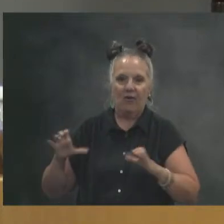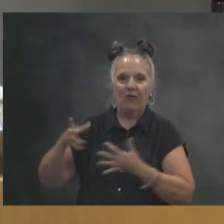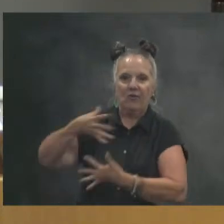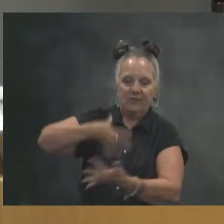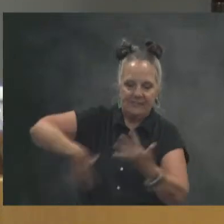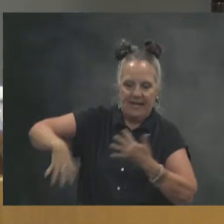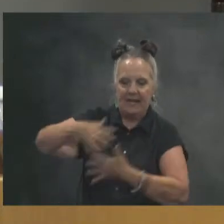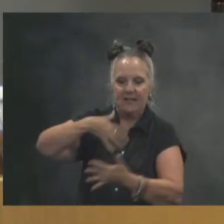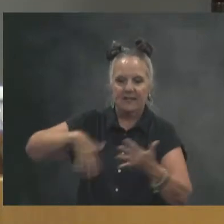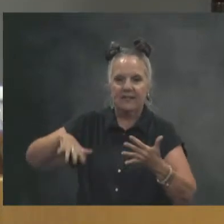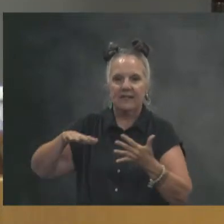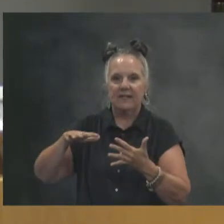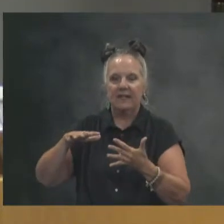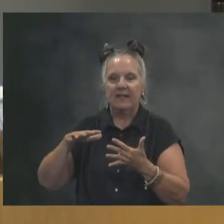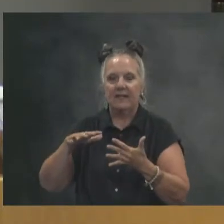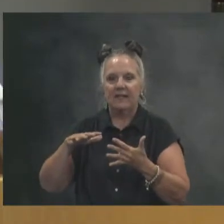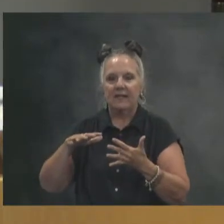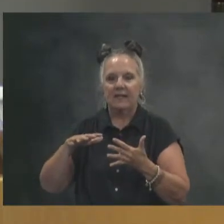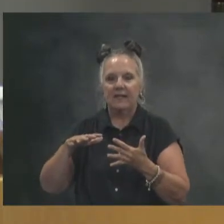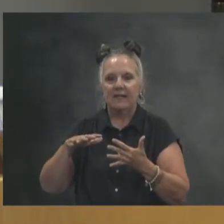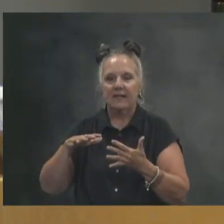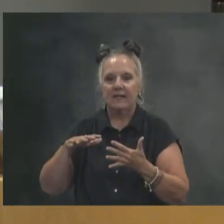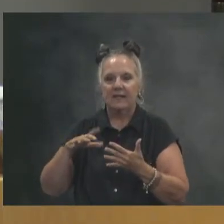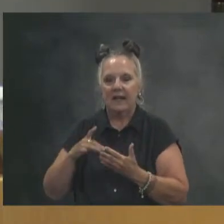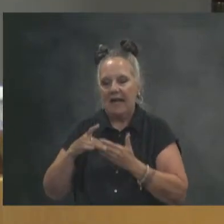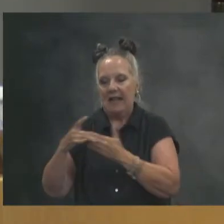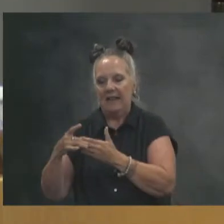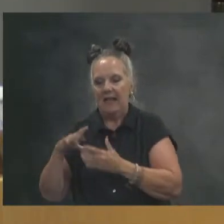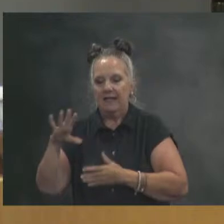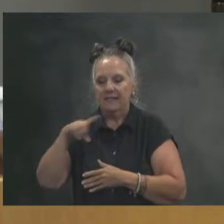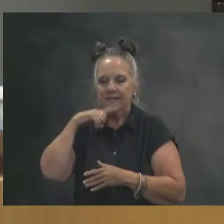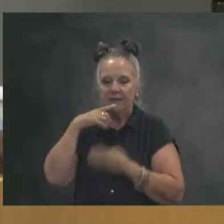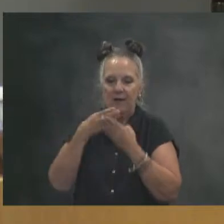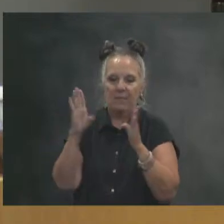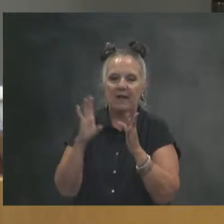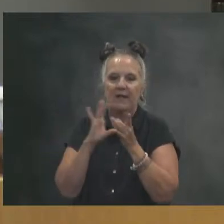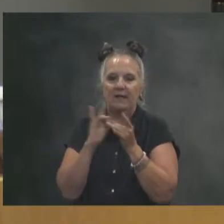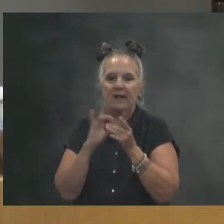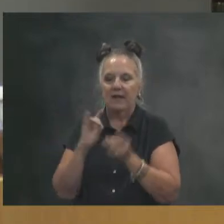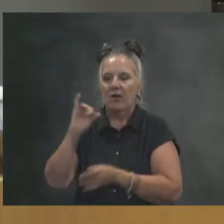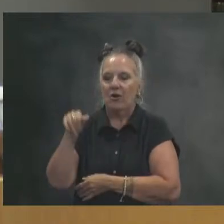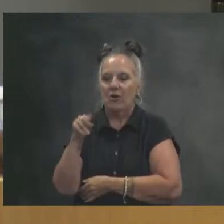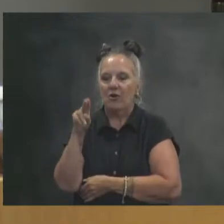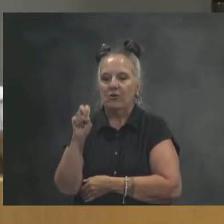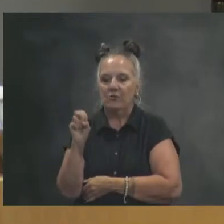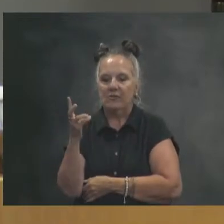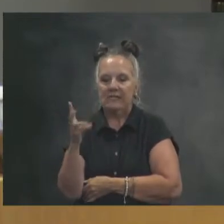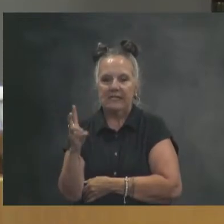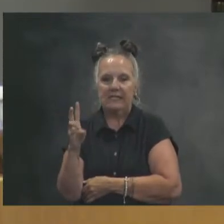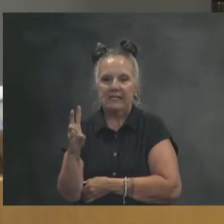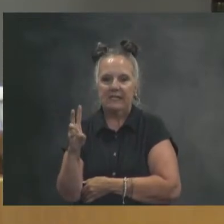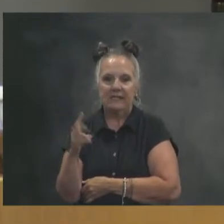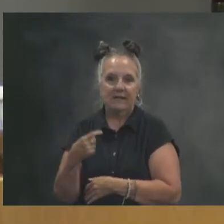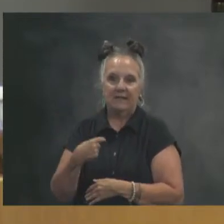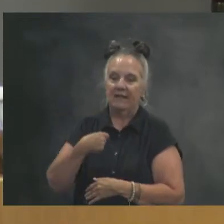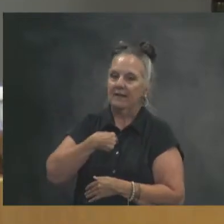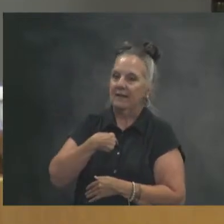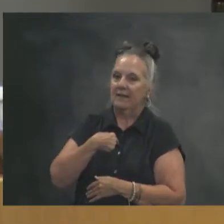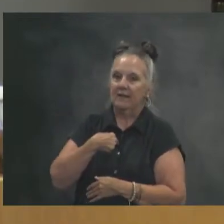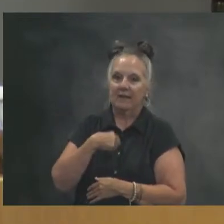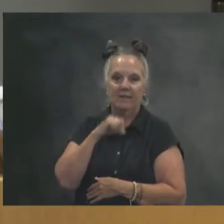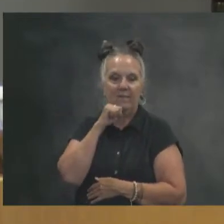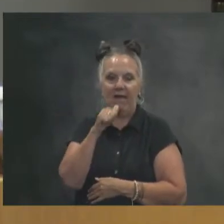the speaker's child that led up to his public comments on June 16th. I am not, the